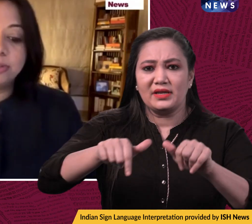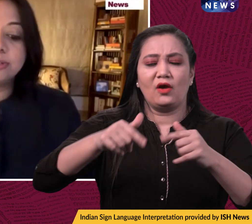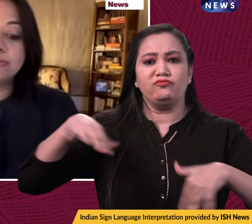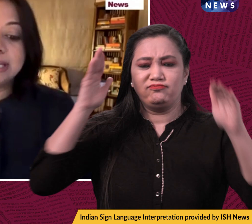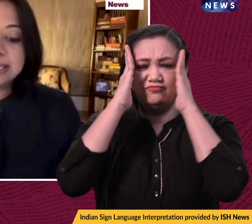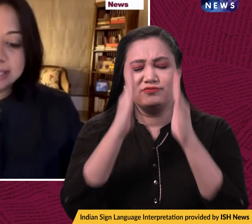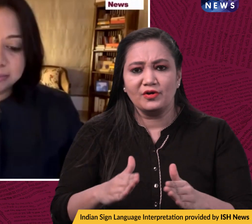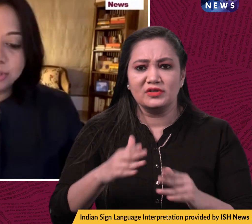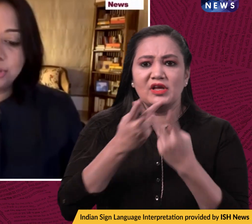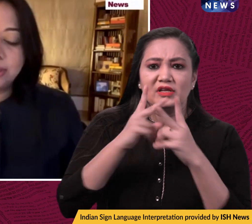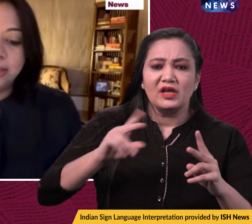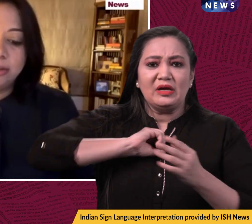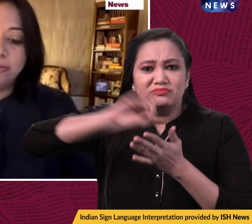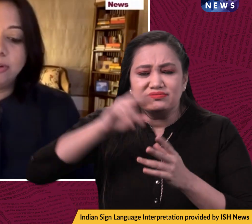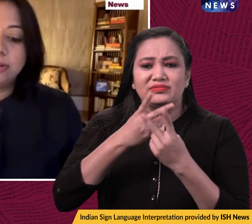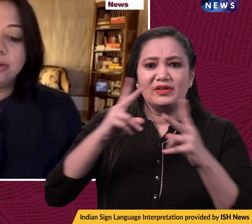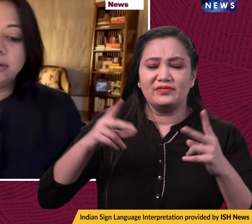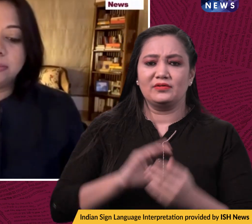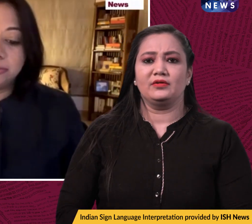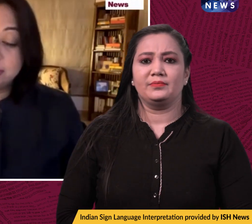roundtable focused on raising the ambitions